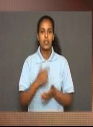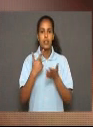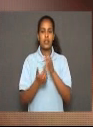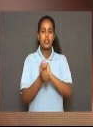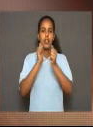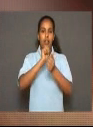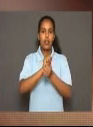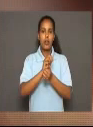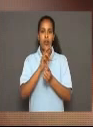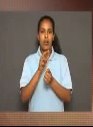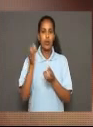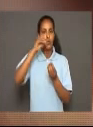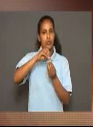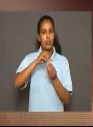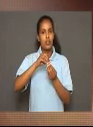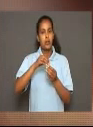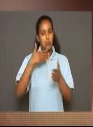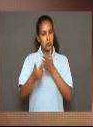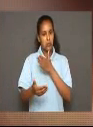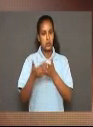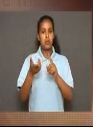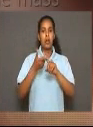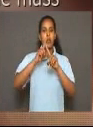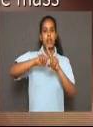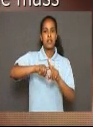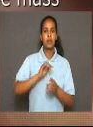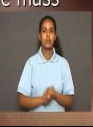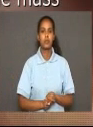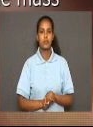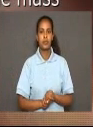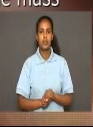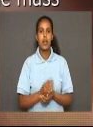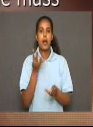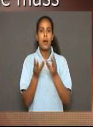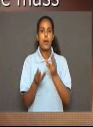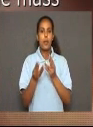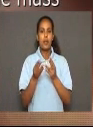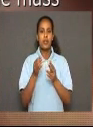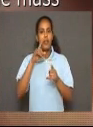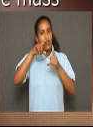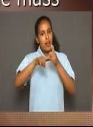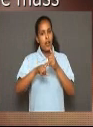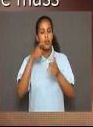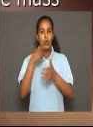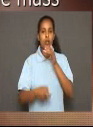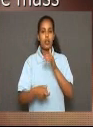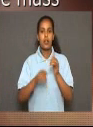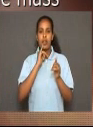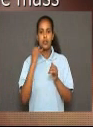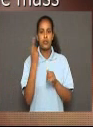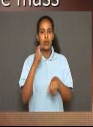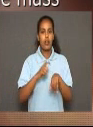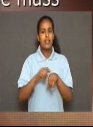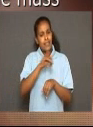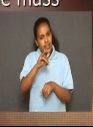These changes are also easily reversible, and the mass of the final product is usually